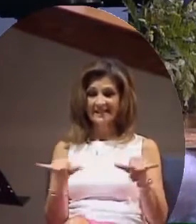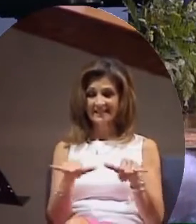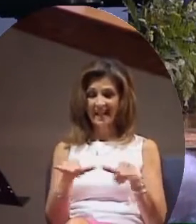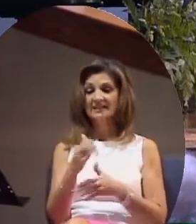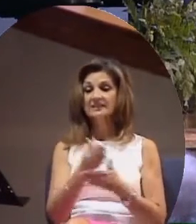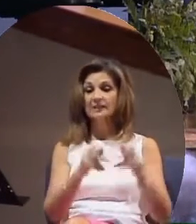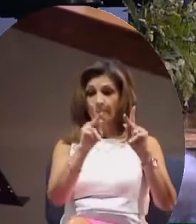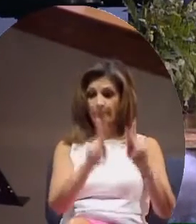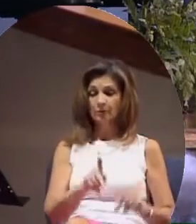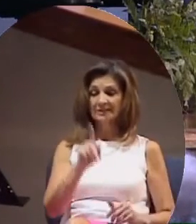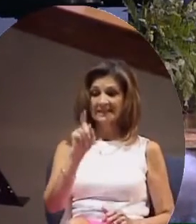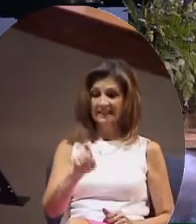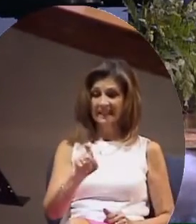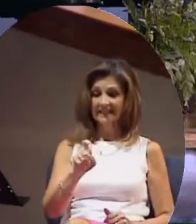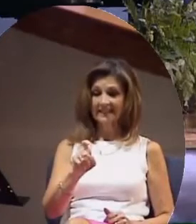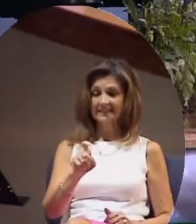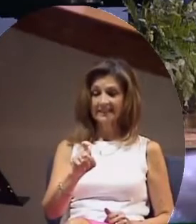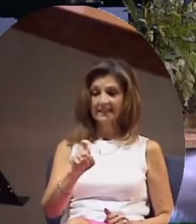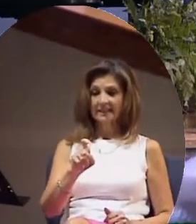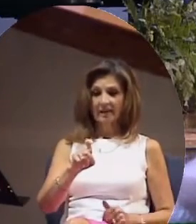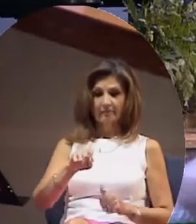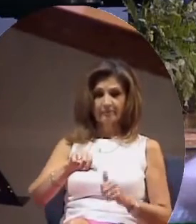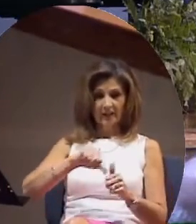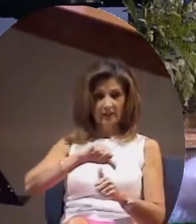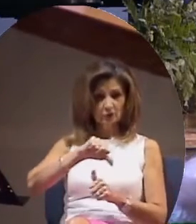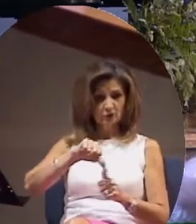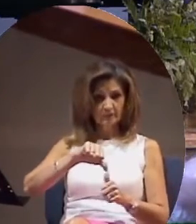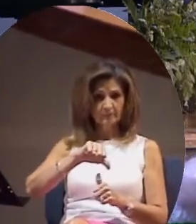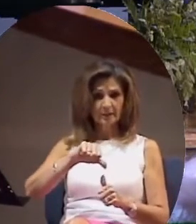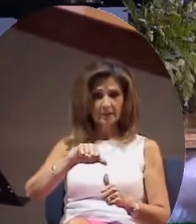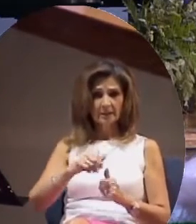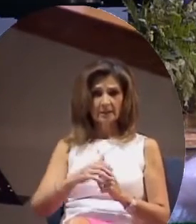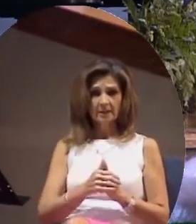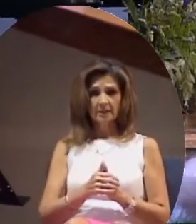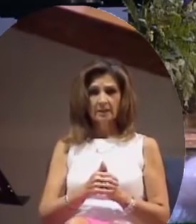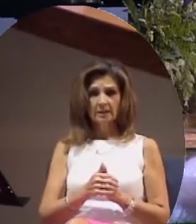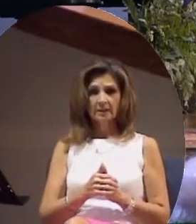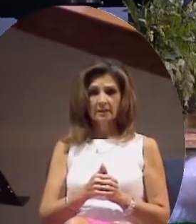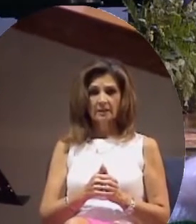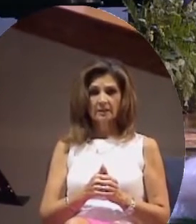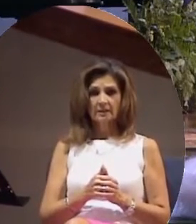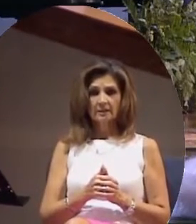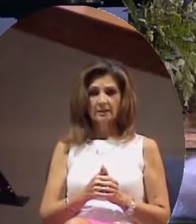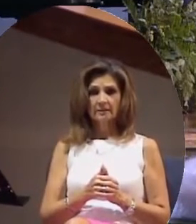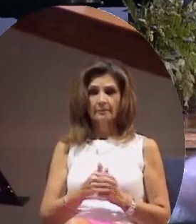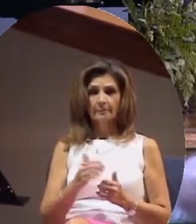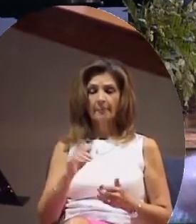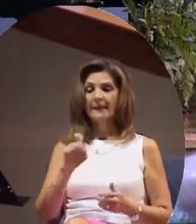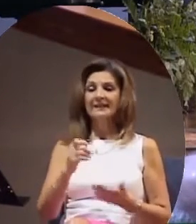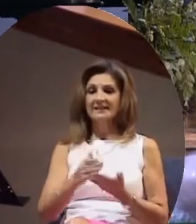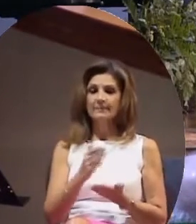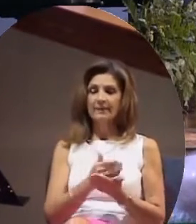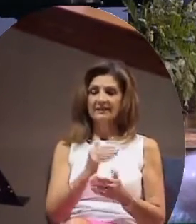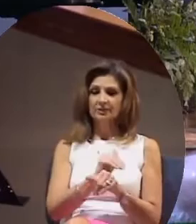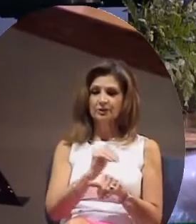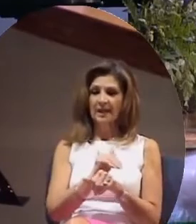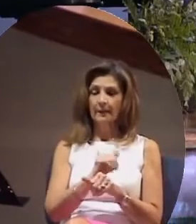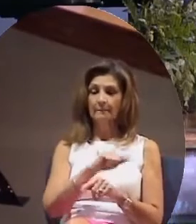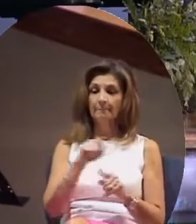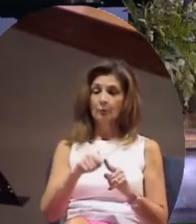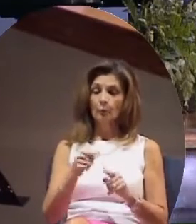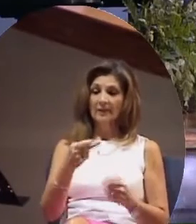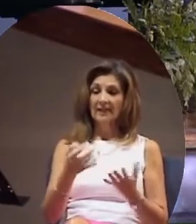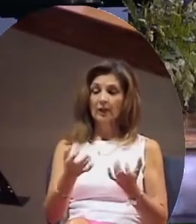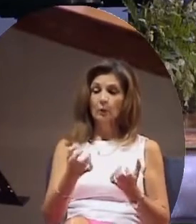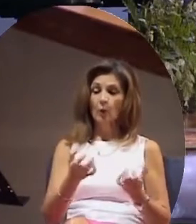God wanted fellowship, he raised a man. When he wanted to lead 3 or 1 million or so Jews out of Egypt, he raised up Moses. When he wanted to